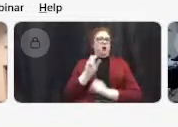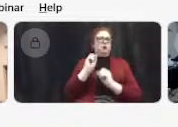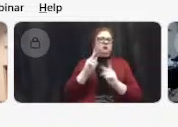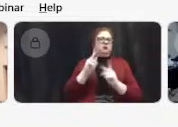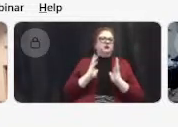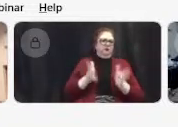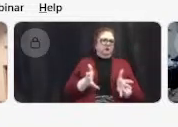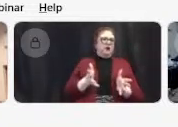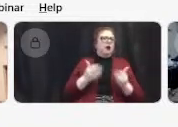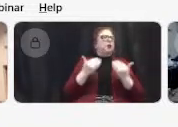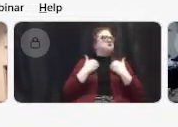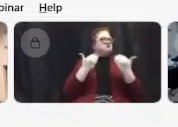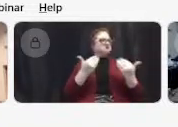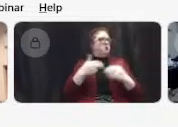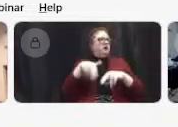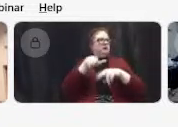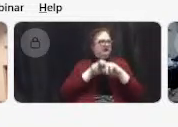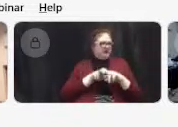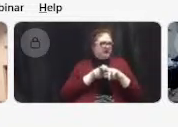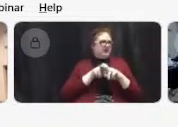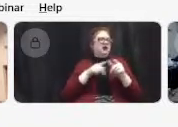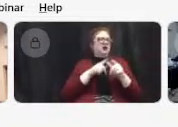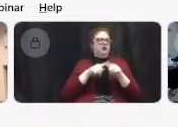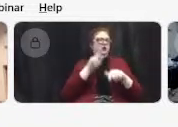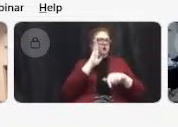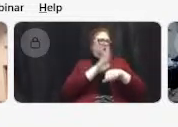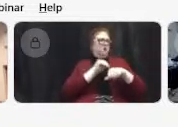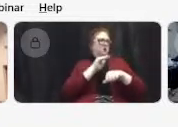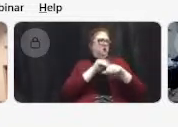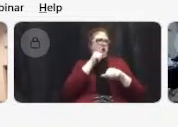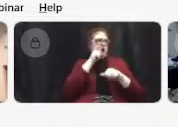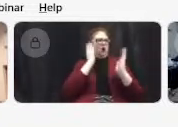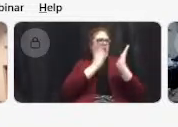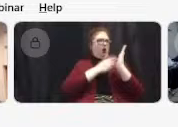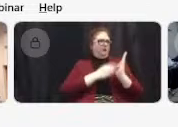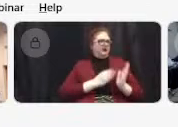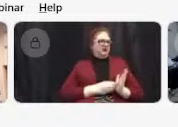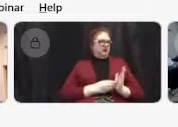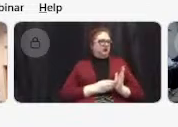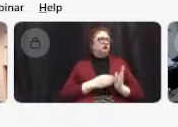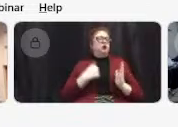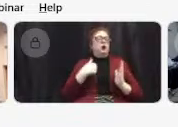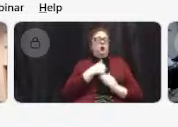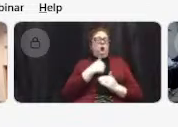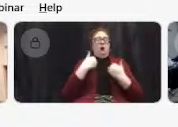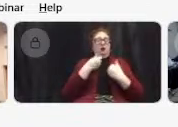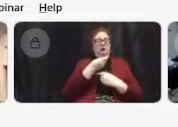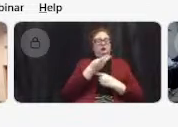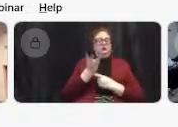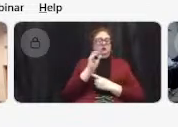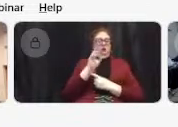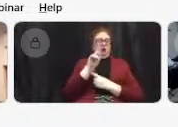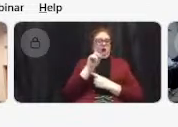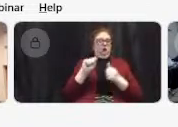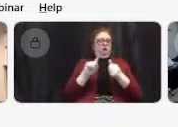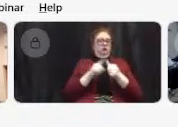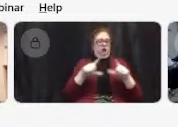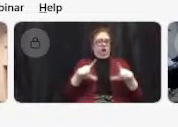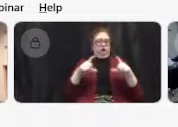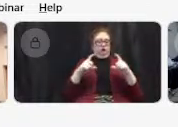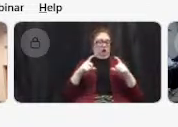after they're finished, okay? Thank you. So we have several cards here, and I'm just going to read them in the order that I received them in. The first one here